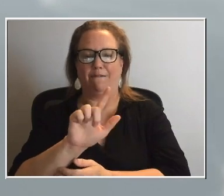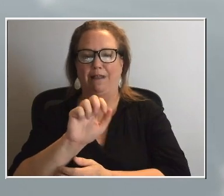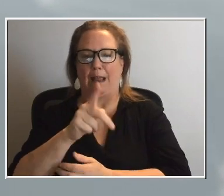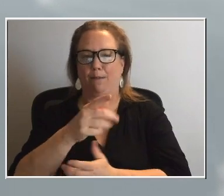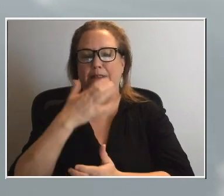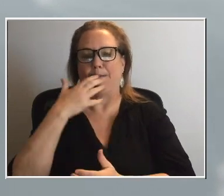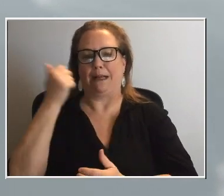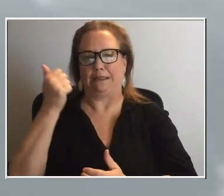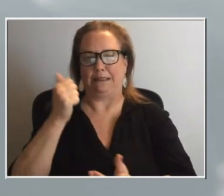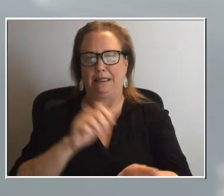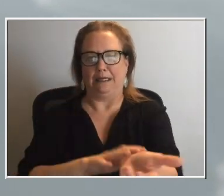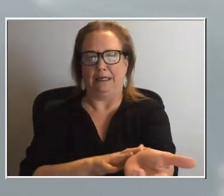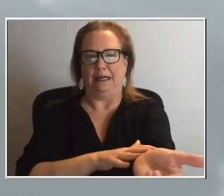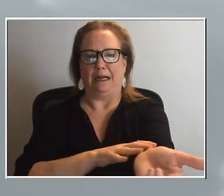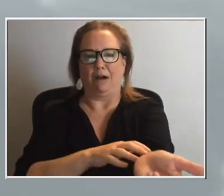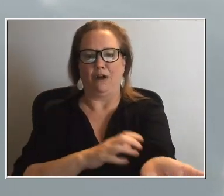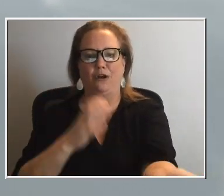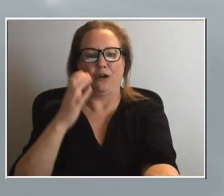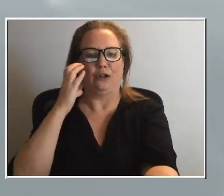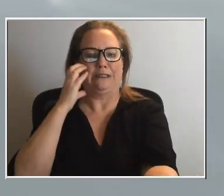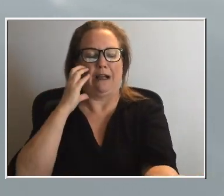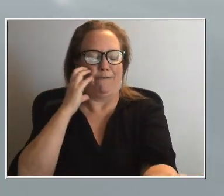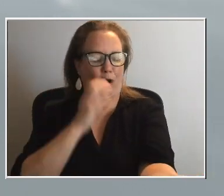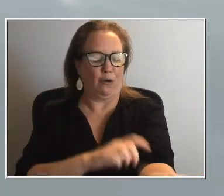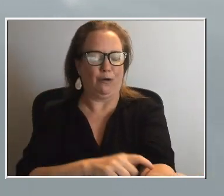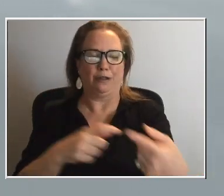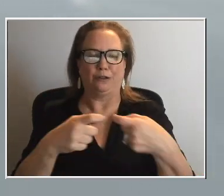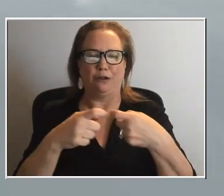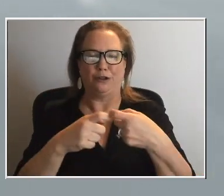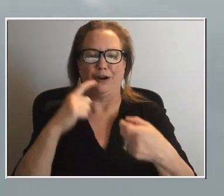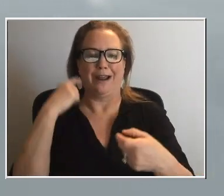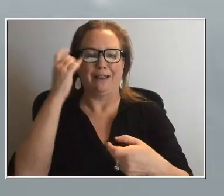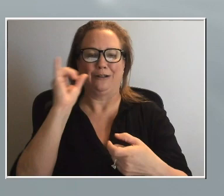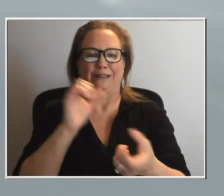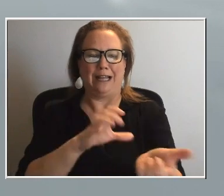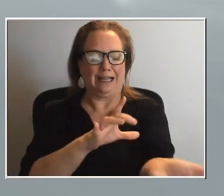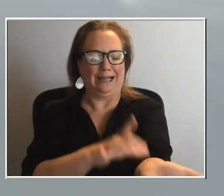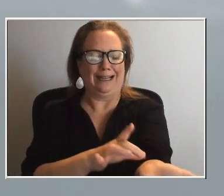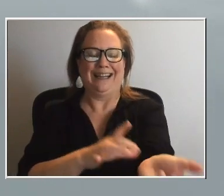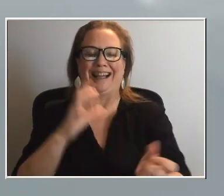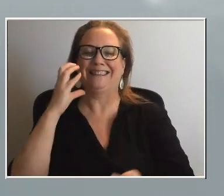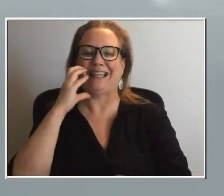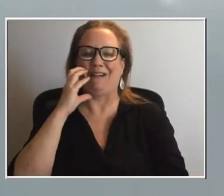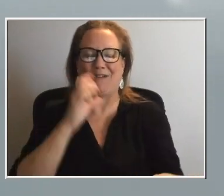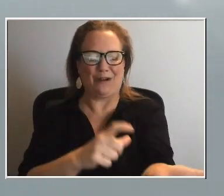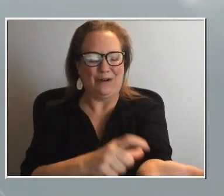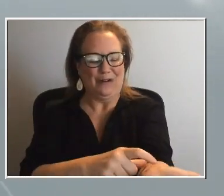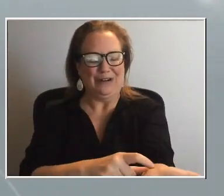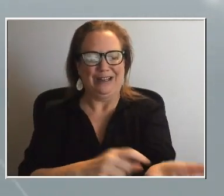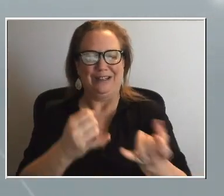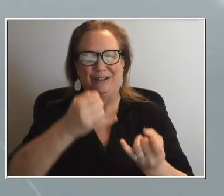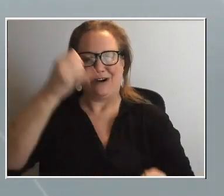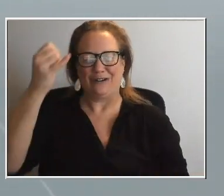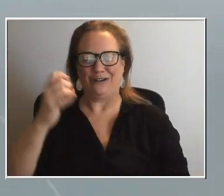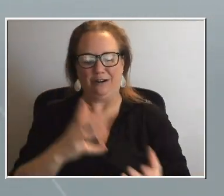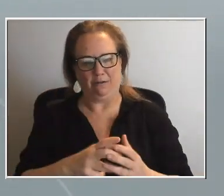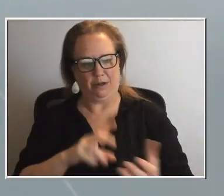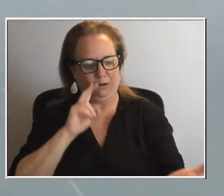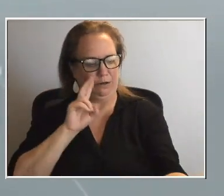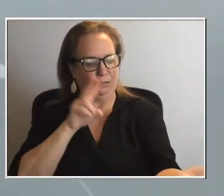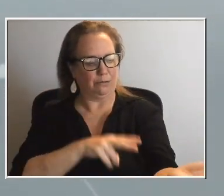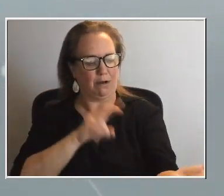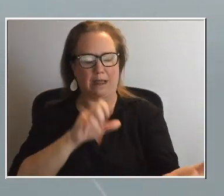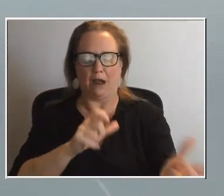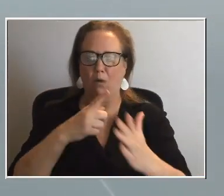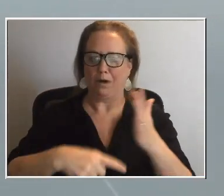call this like your cell phone charger photo. It reminds me of like a cell phone charger going to it. It's like, when you looked down and saw that, what did you think? You're like, how are they